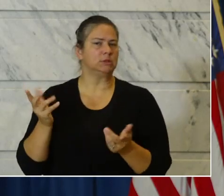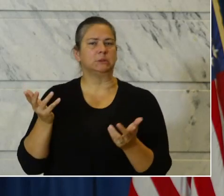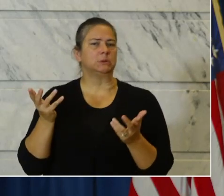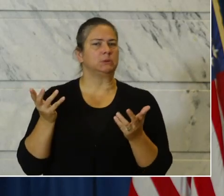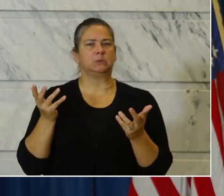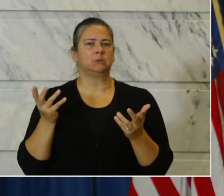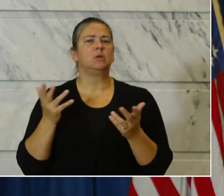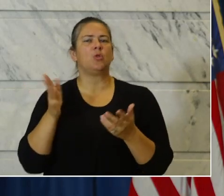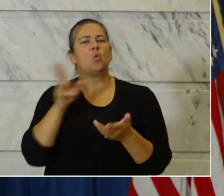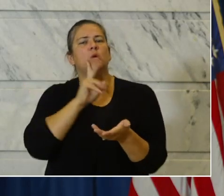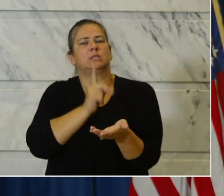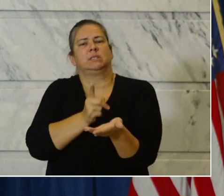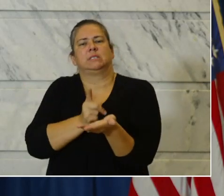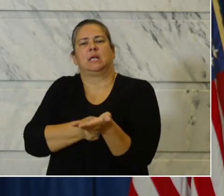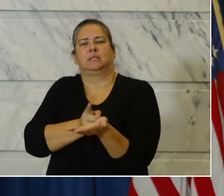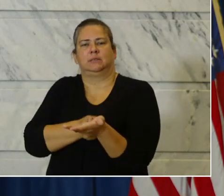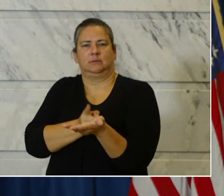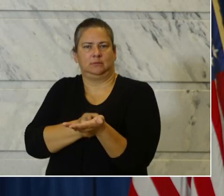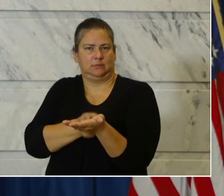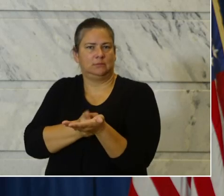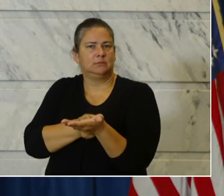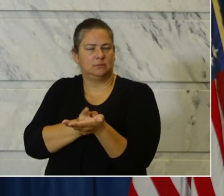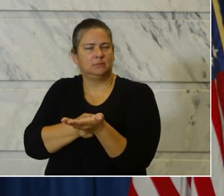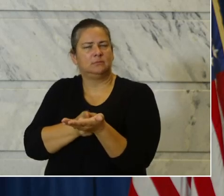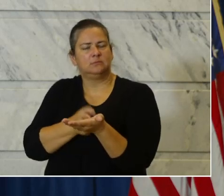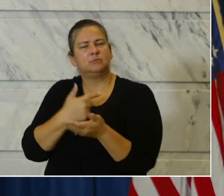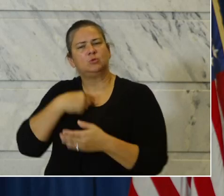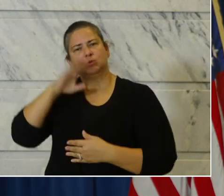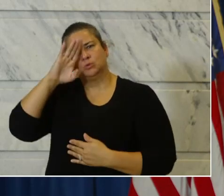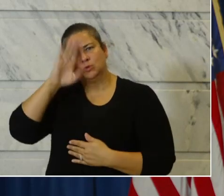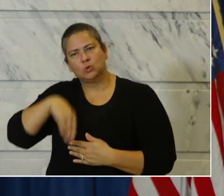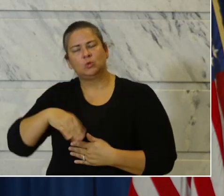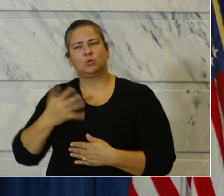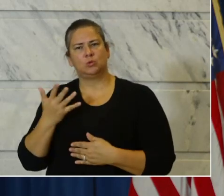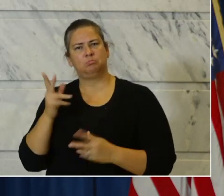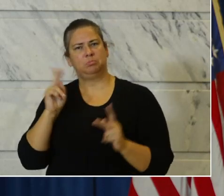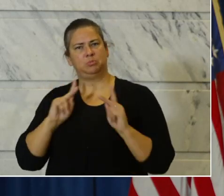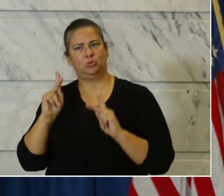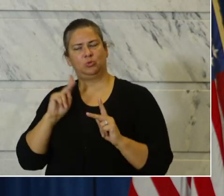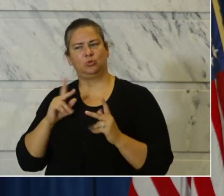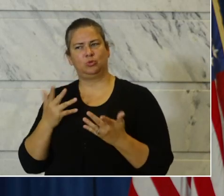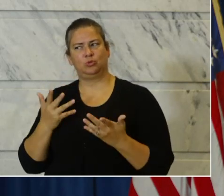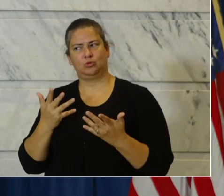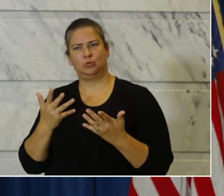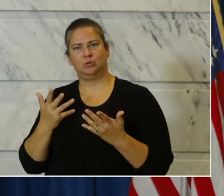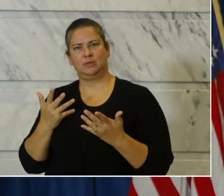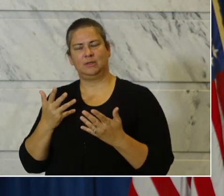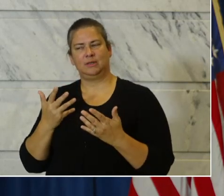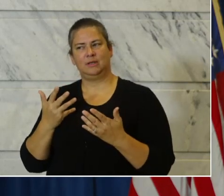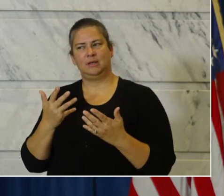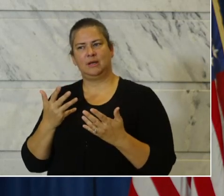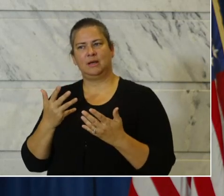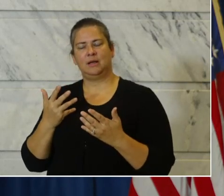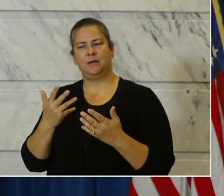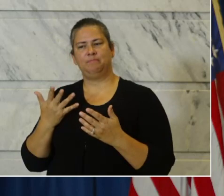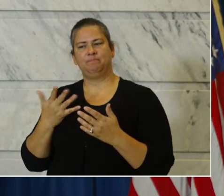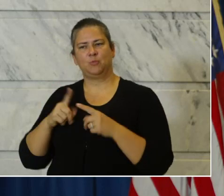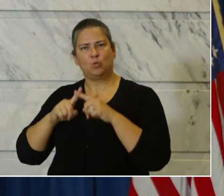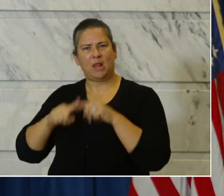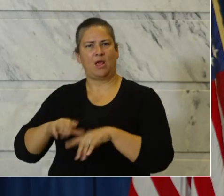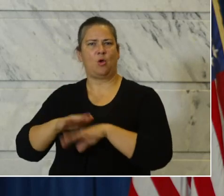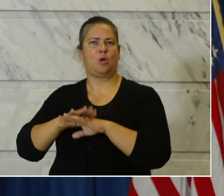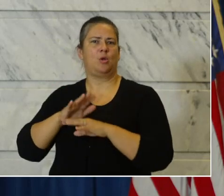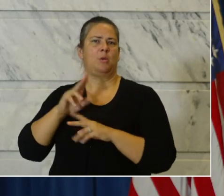is being discussed, understanding that people very much, especially in that situation, rely on those